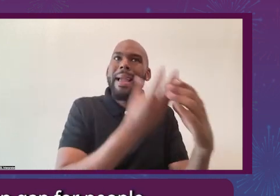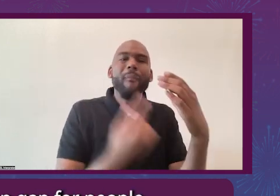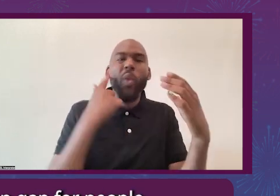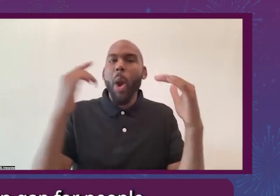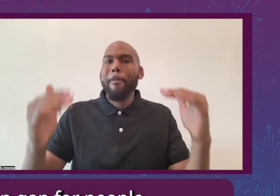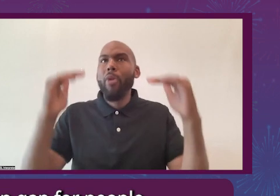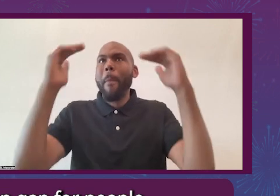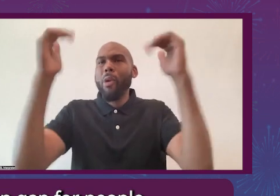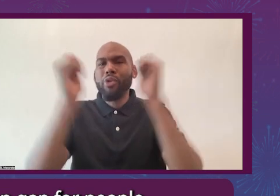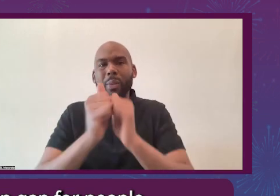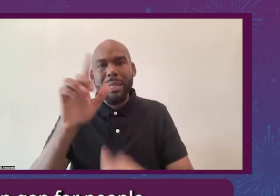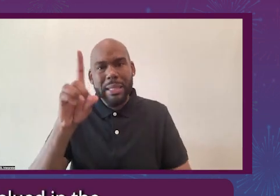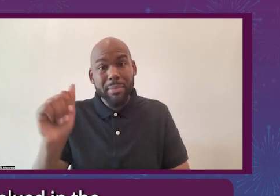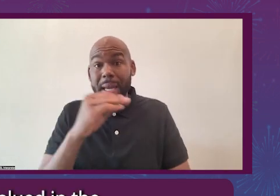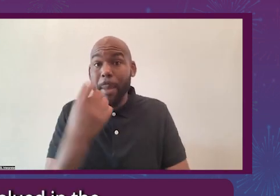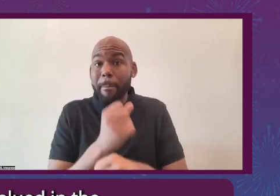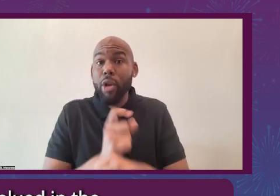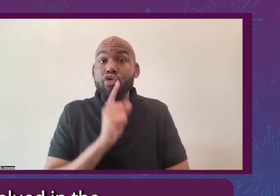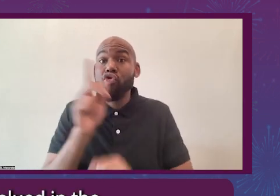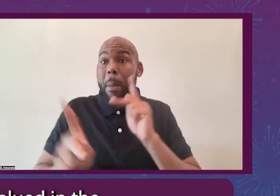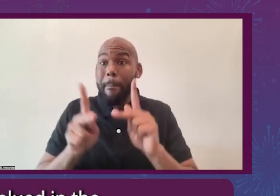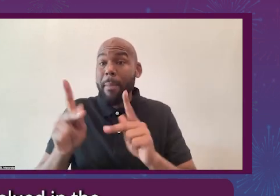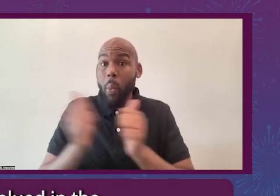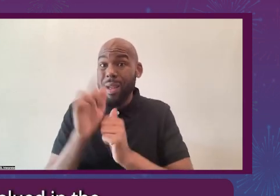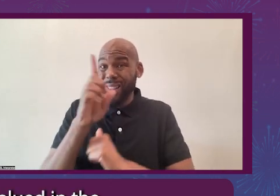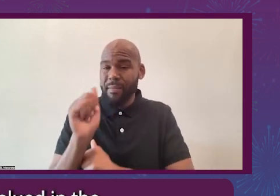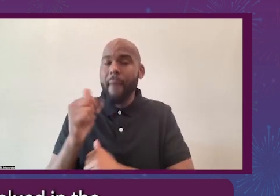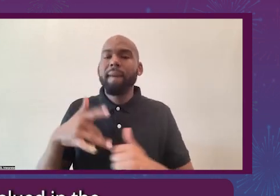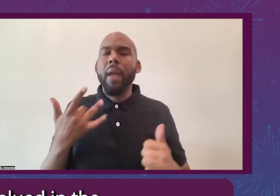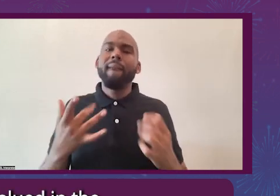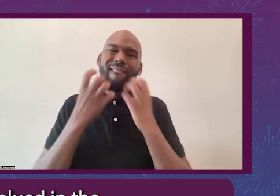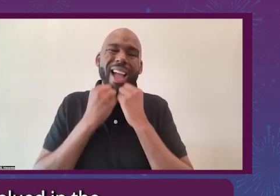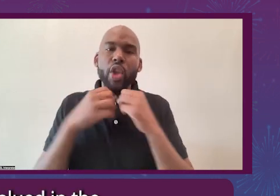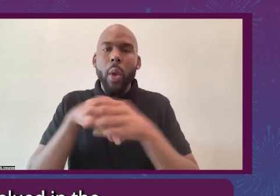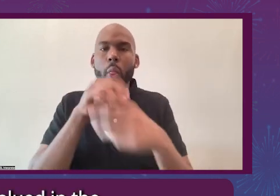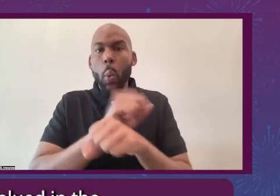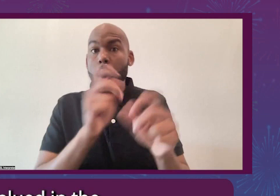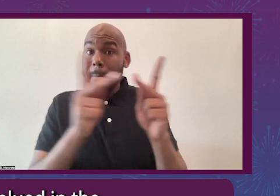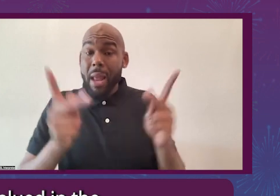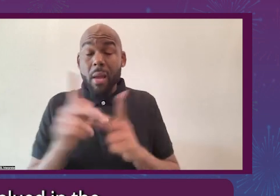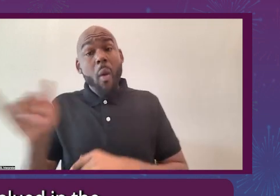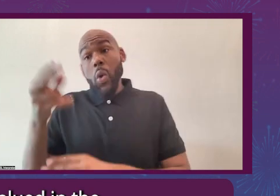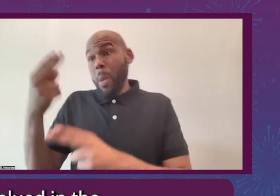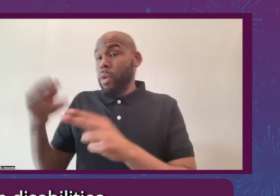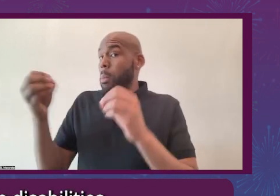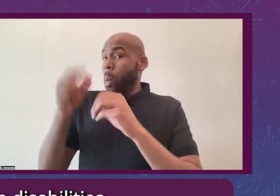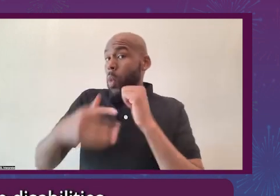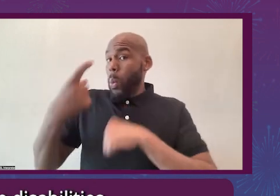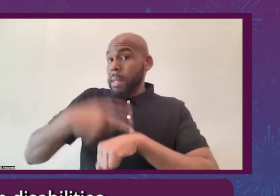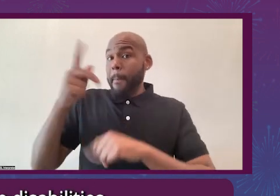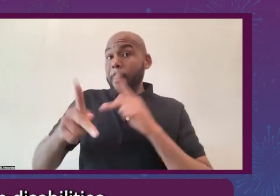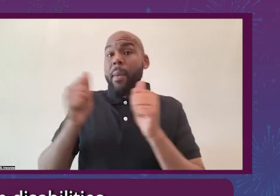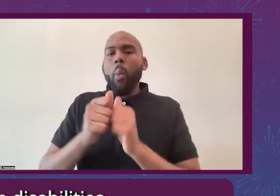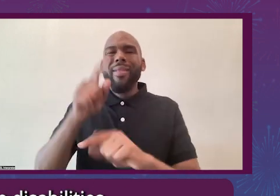people with disabilities, along with ensuring that people with disabilities feel valued in the workplace. It was also mentioned more than